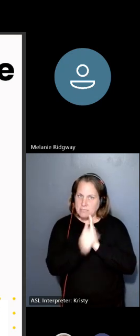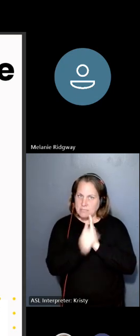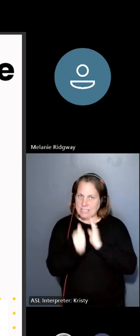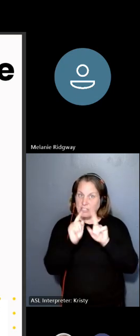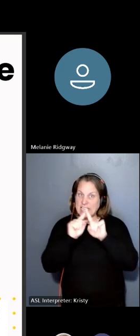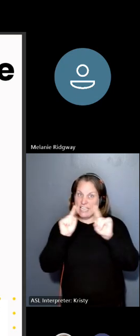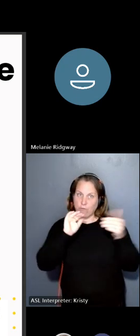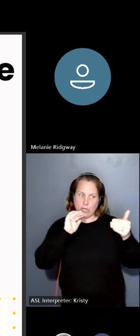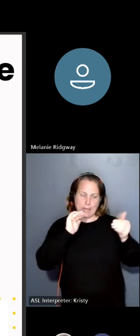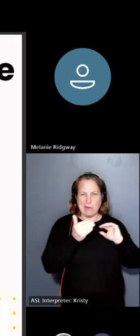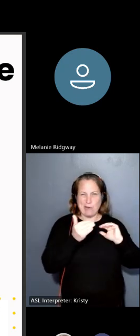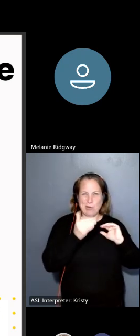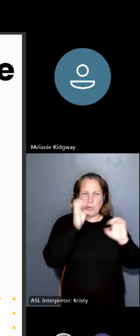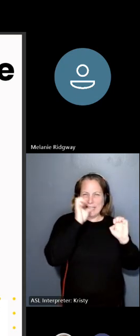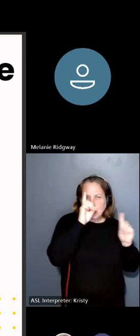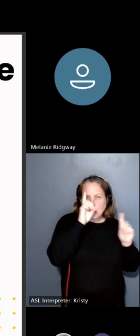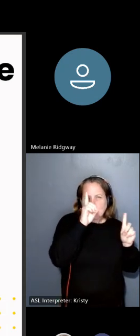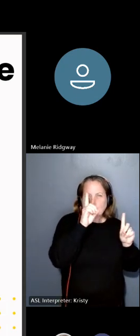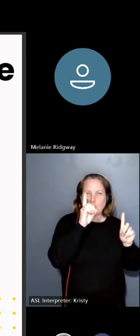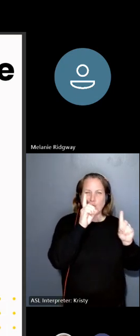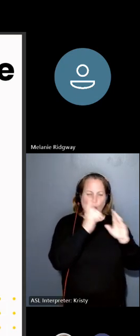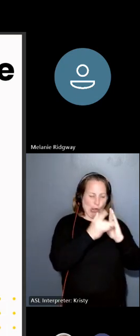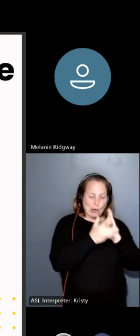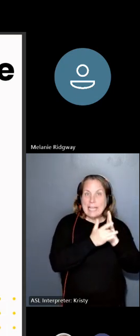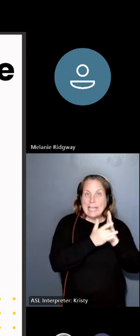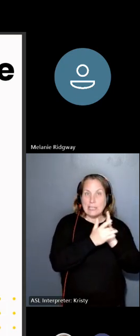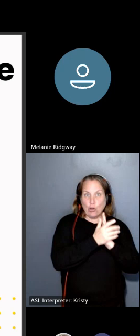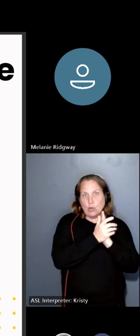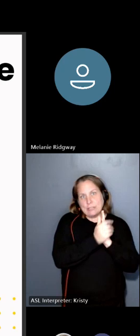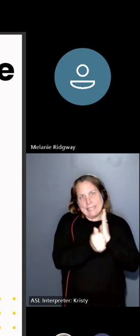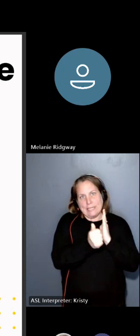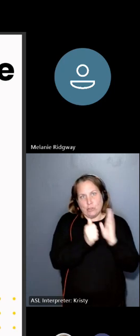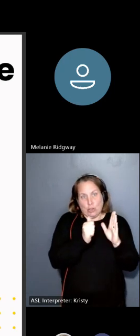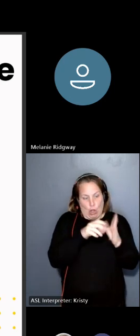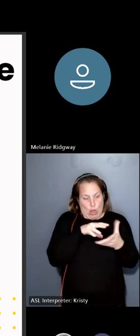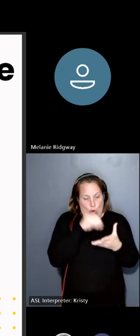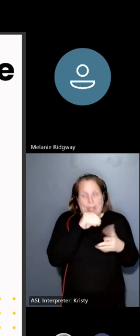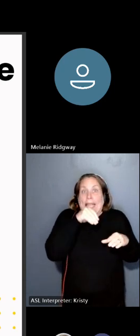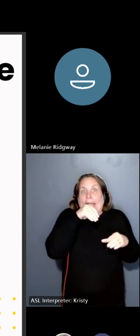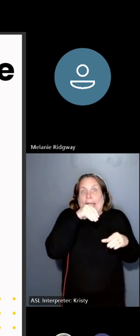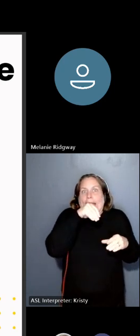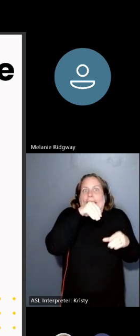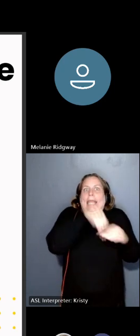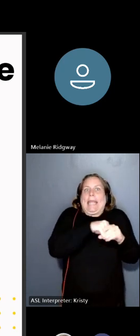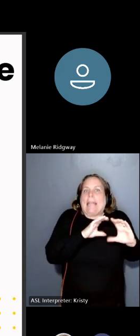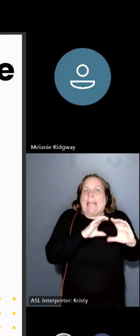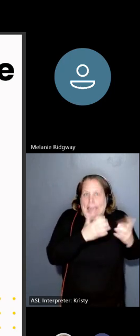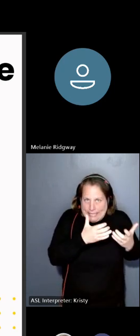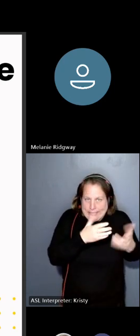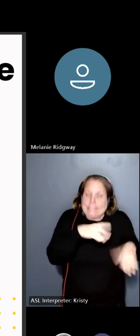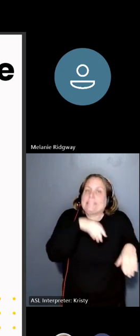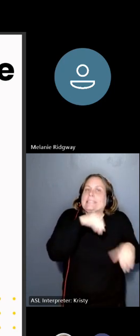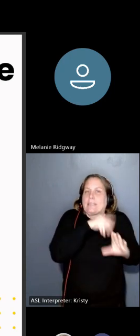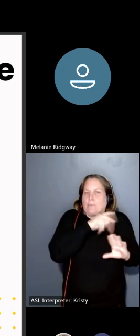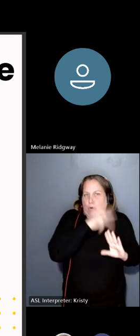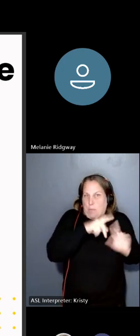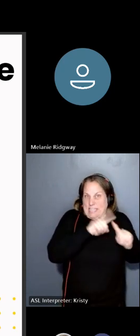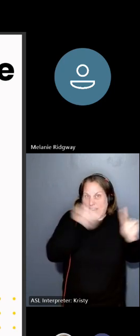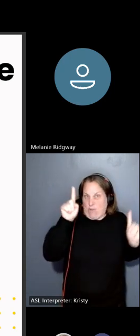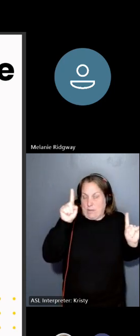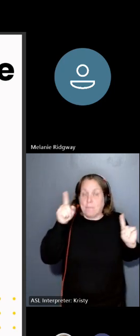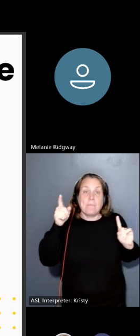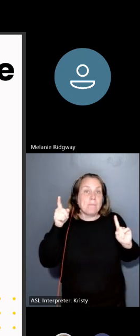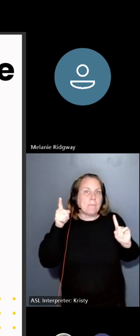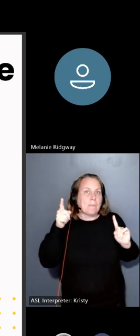or technical skills that you are learning in your programs. Employability skills